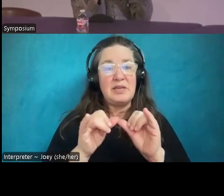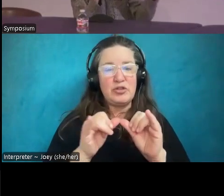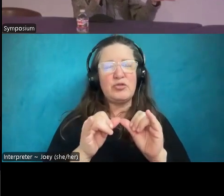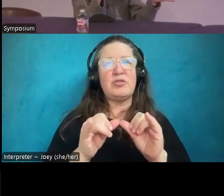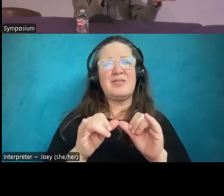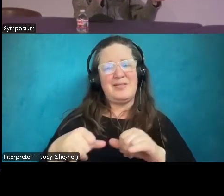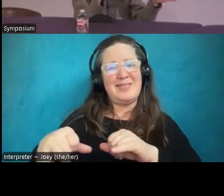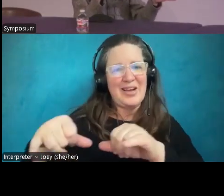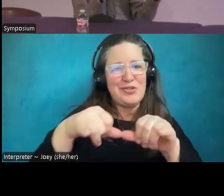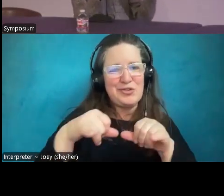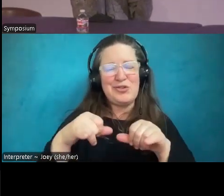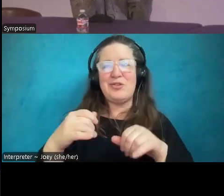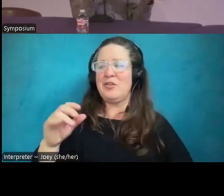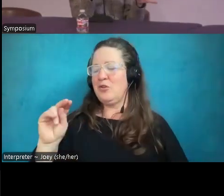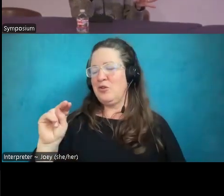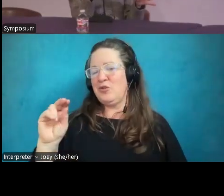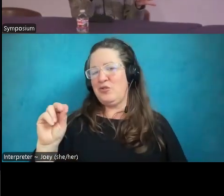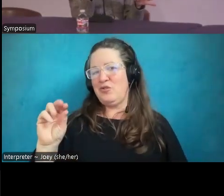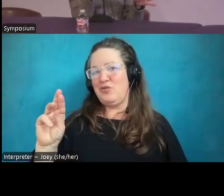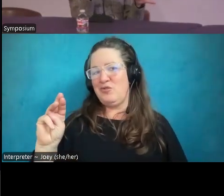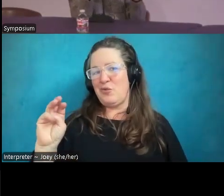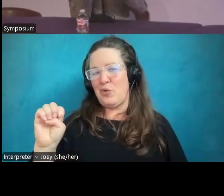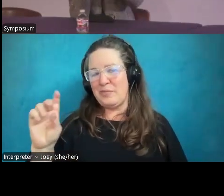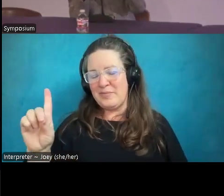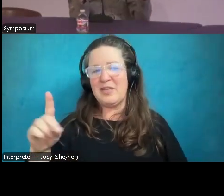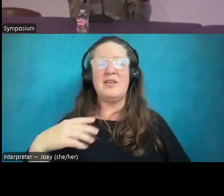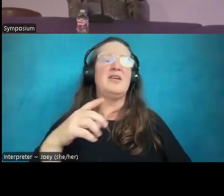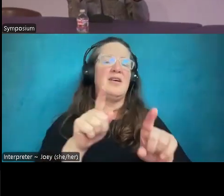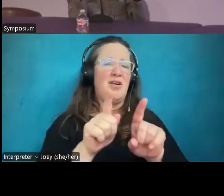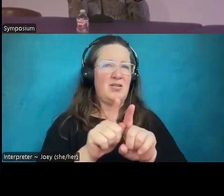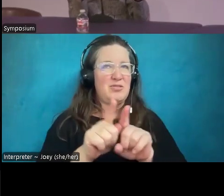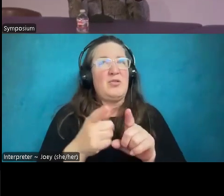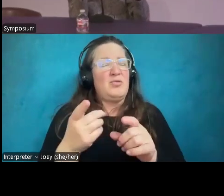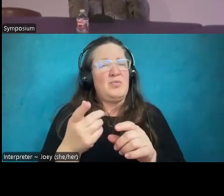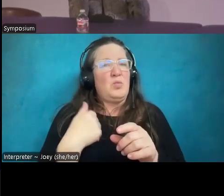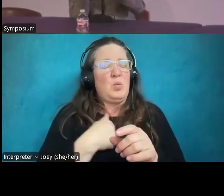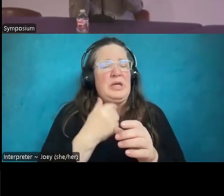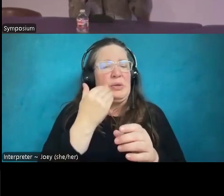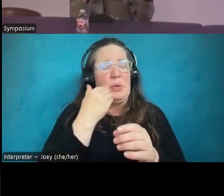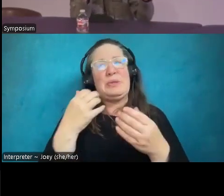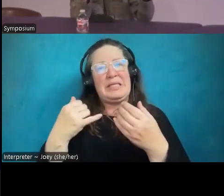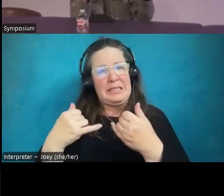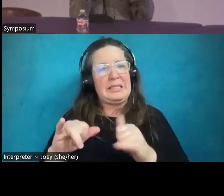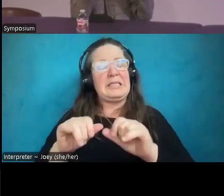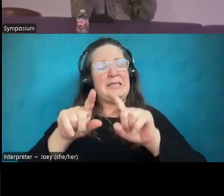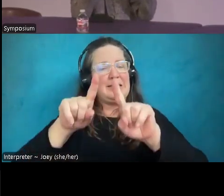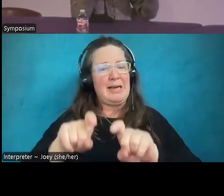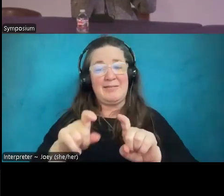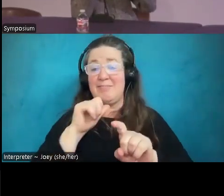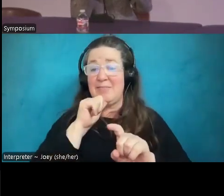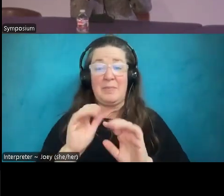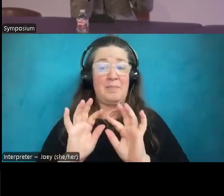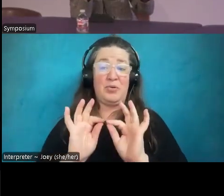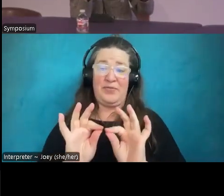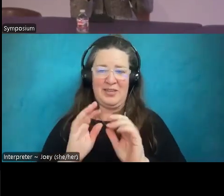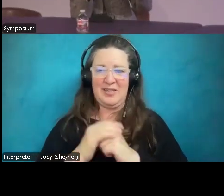that's very beneficial. But yet we're also aware that these are still tests, and they're not perfect. They don't take into